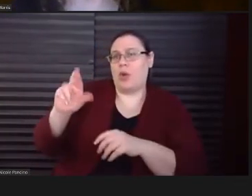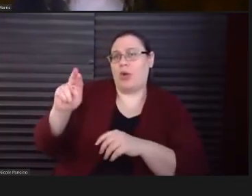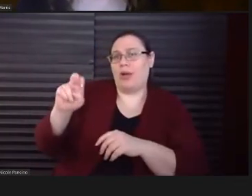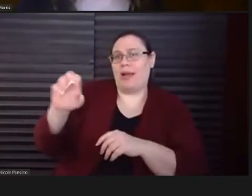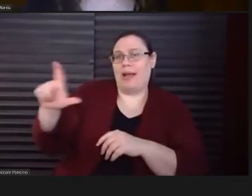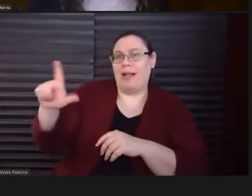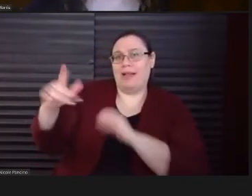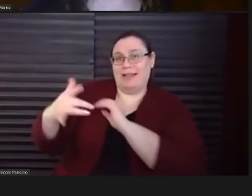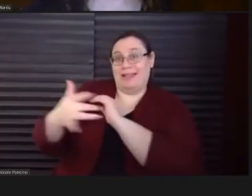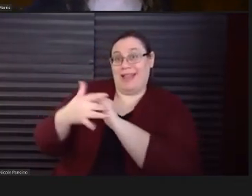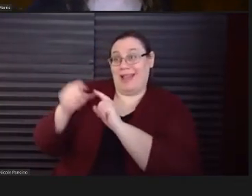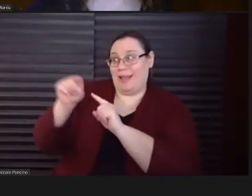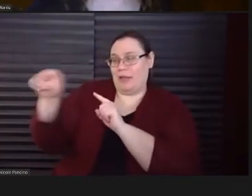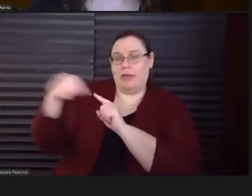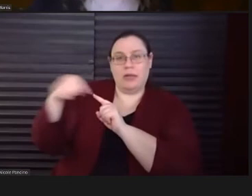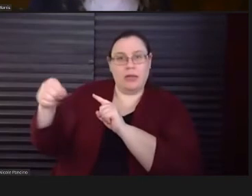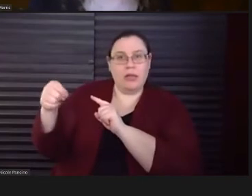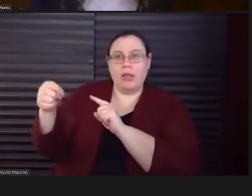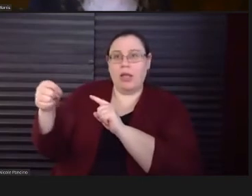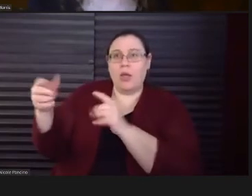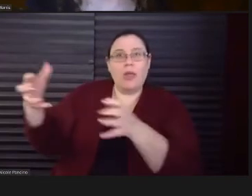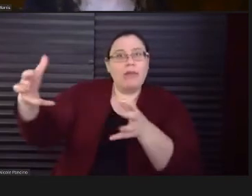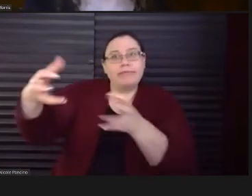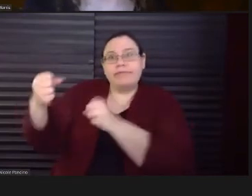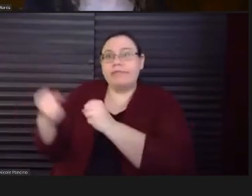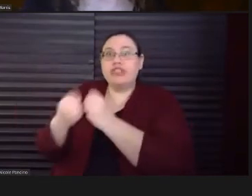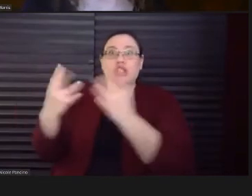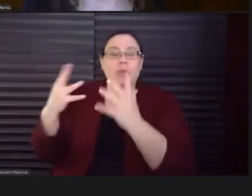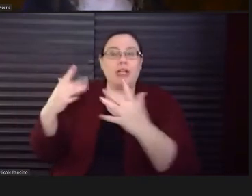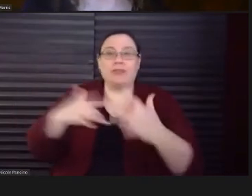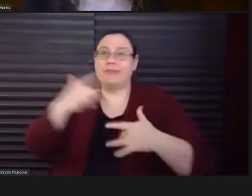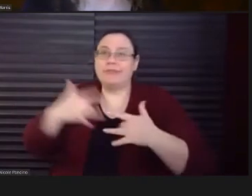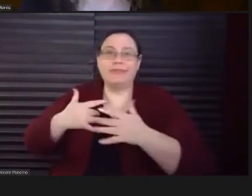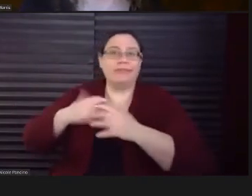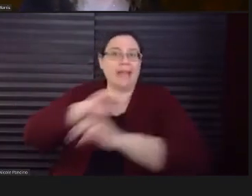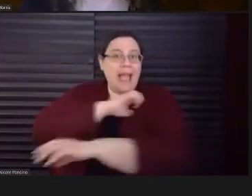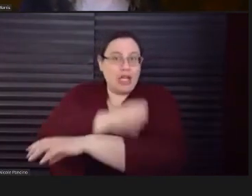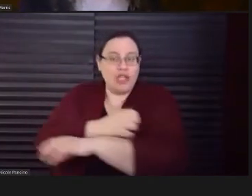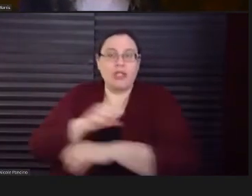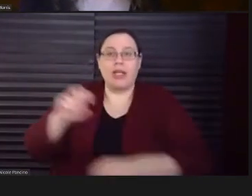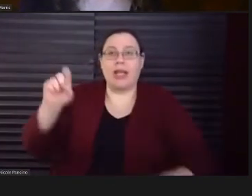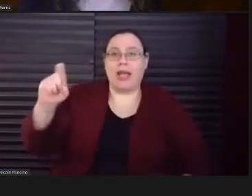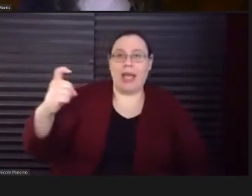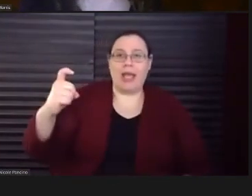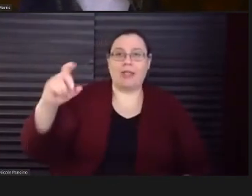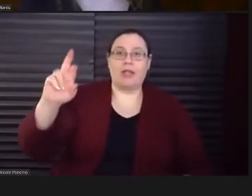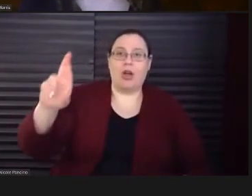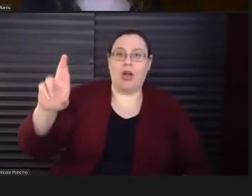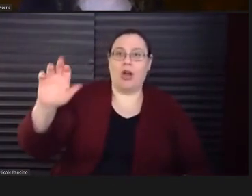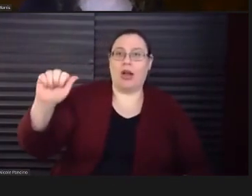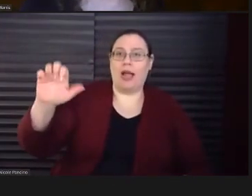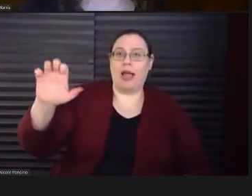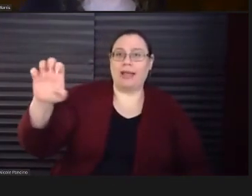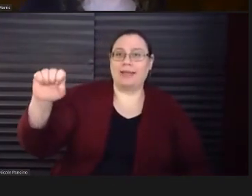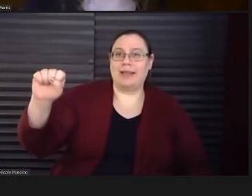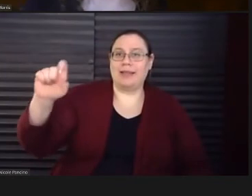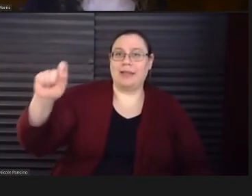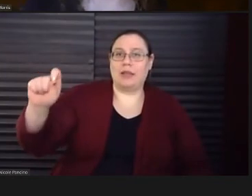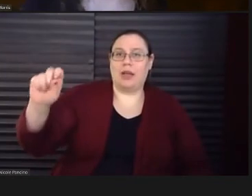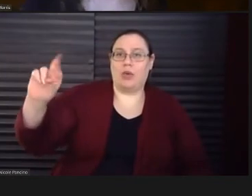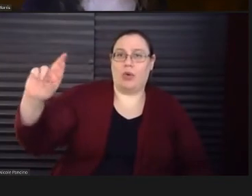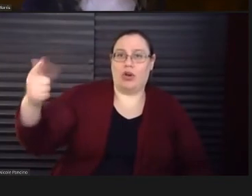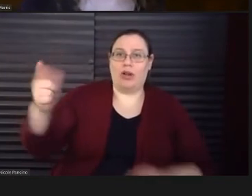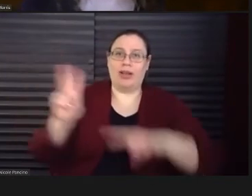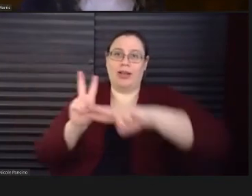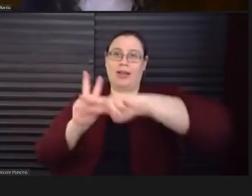And we've attracted so much excitement and energy. So you can look at xraccess.org and hashtag